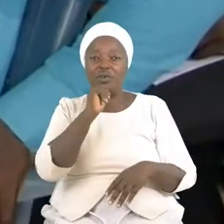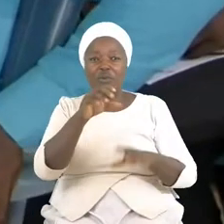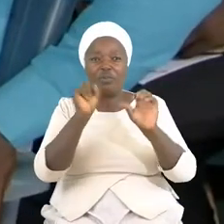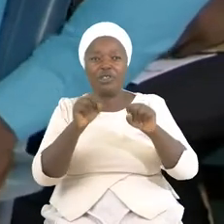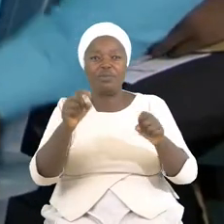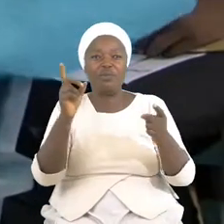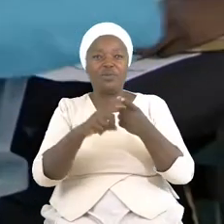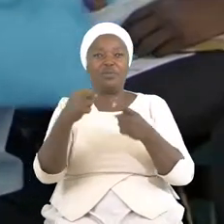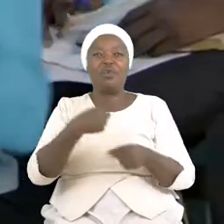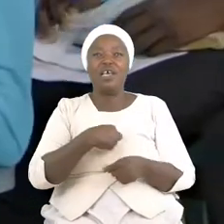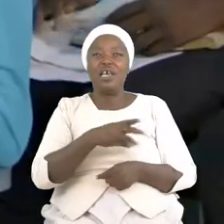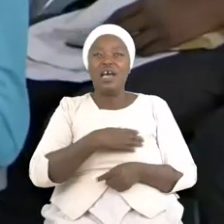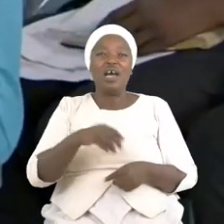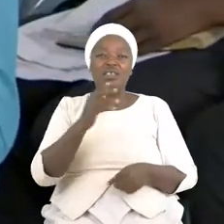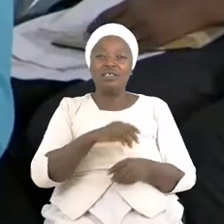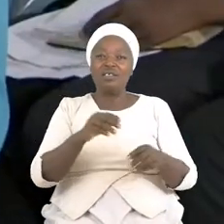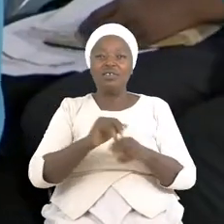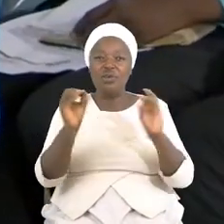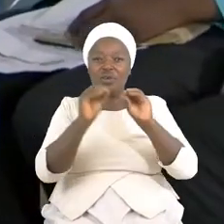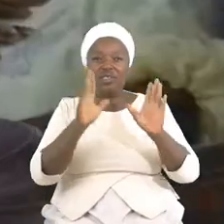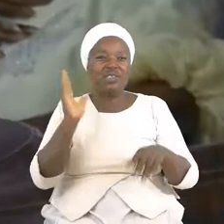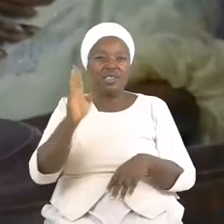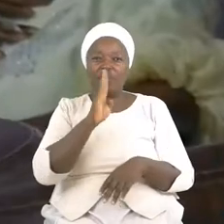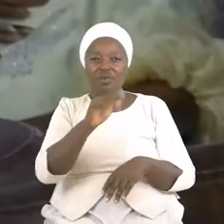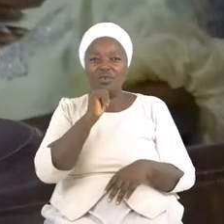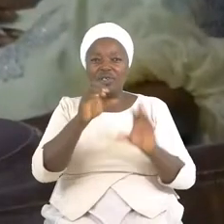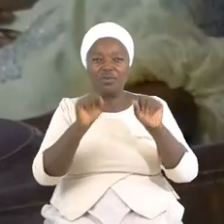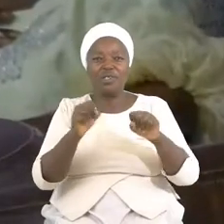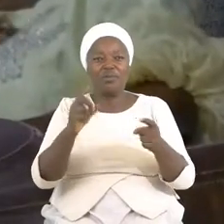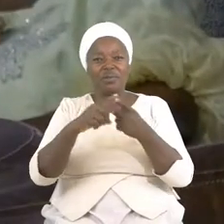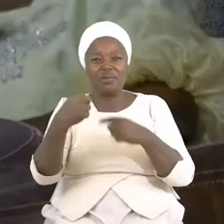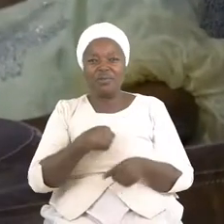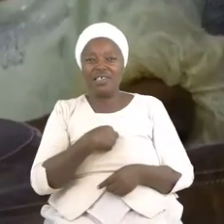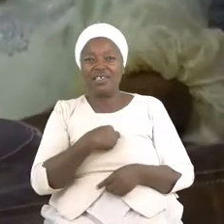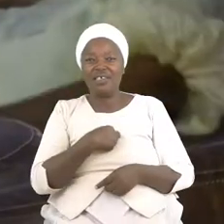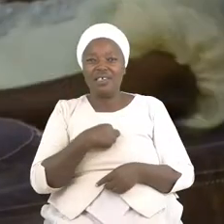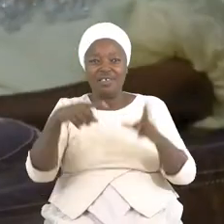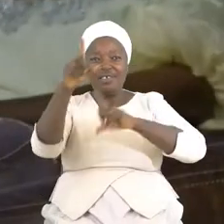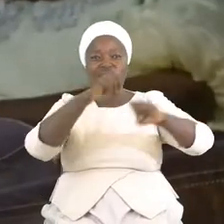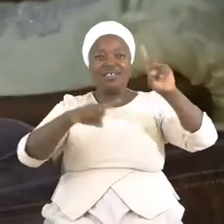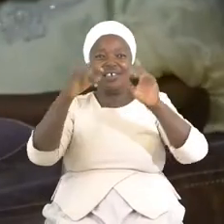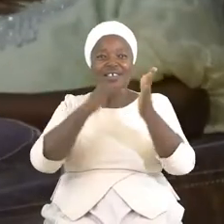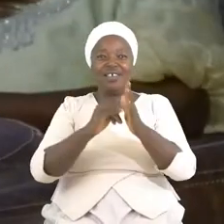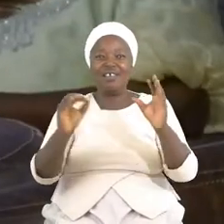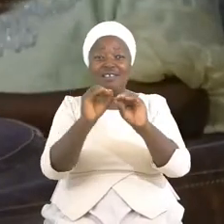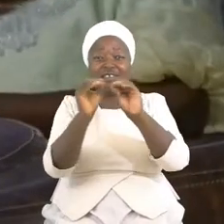And nothing shall be impossible unto me. Say that again.